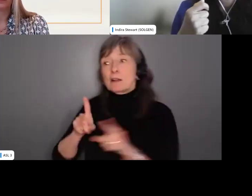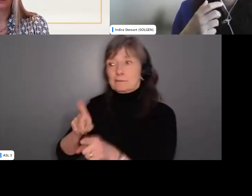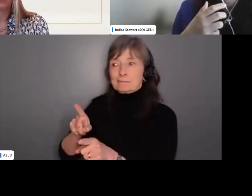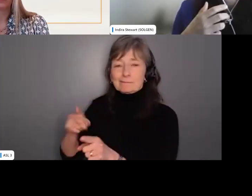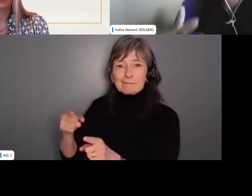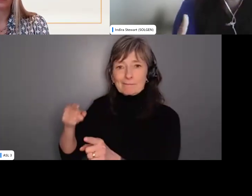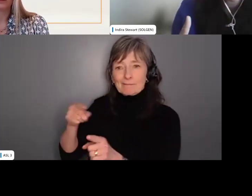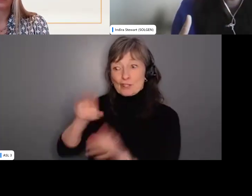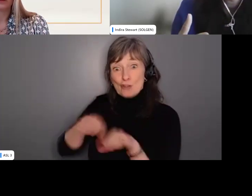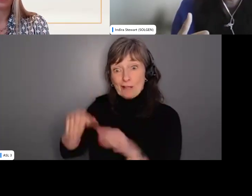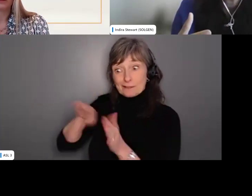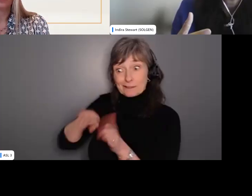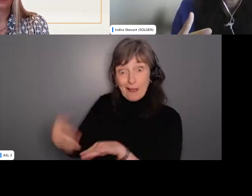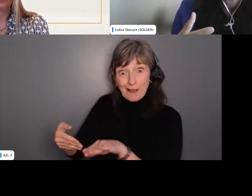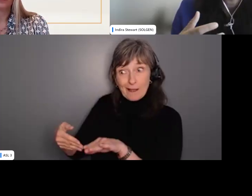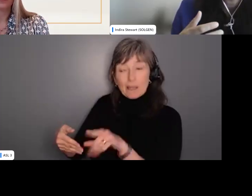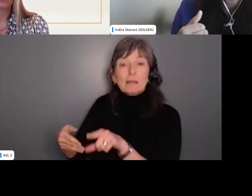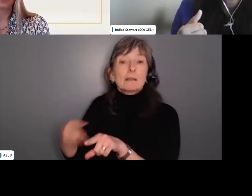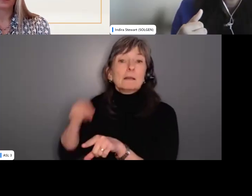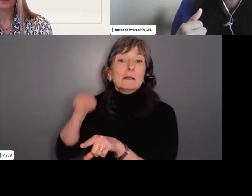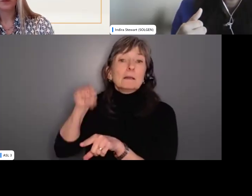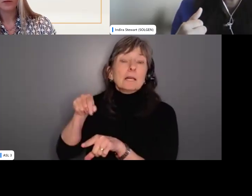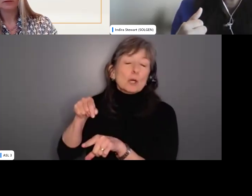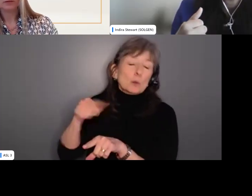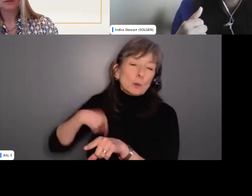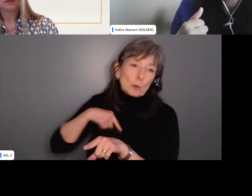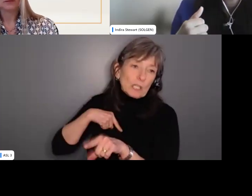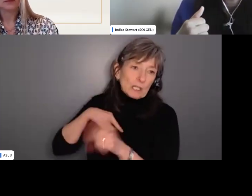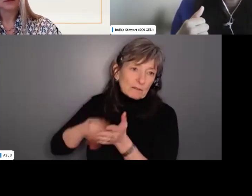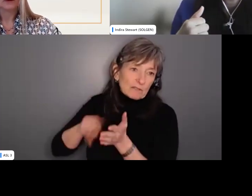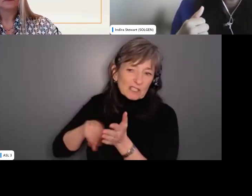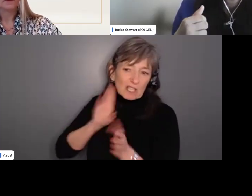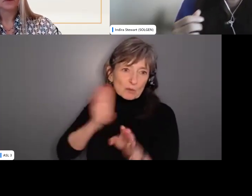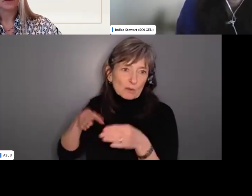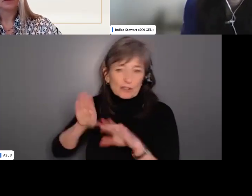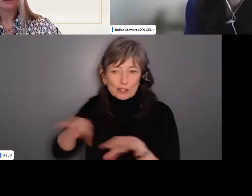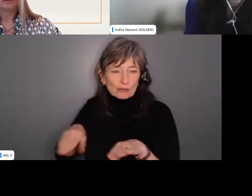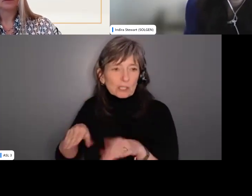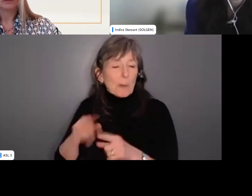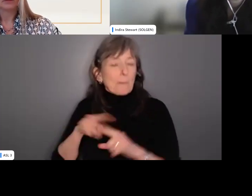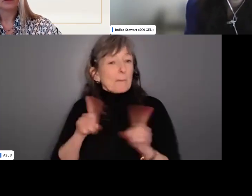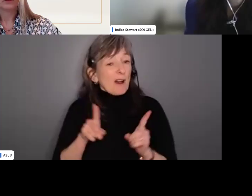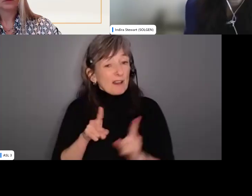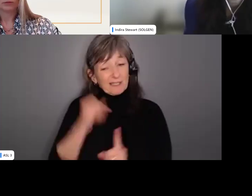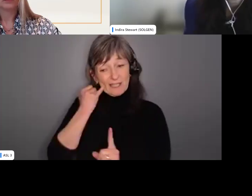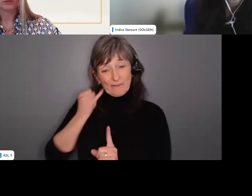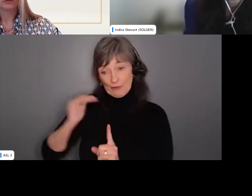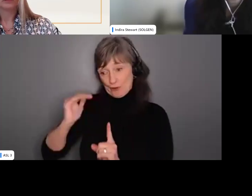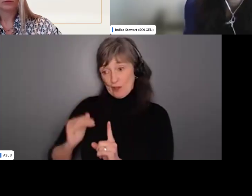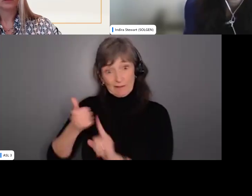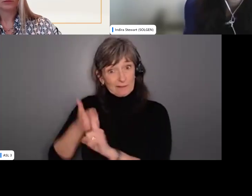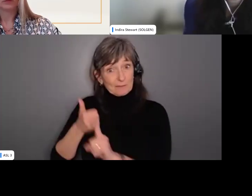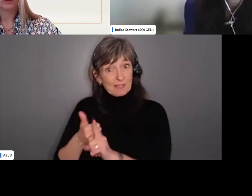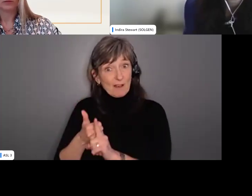a child died in that way, we would examine the case, but not if the child was